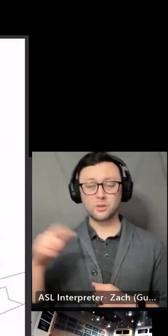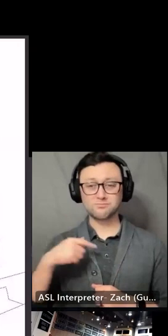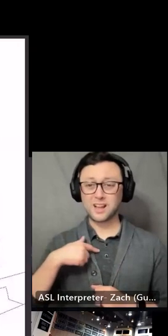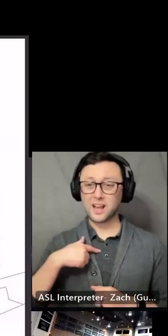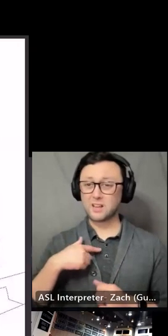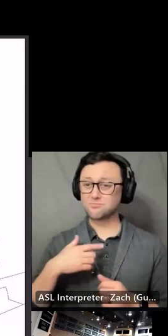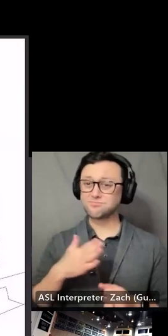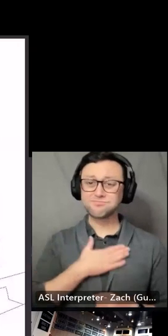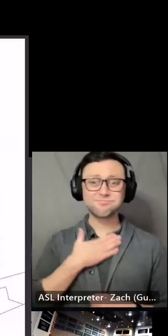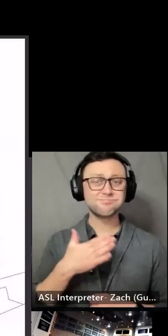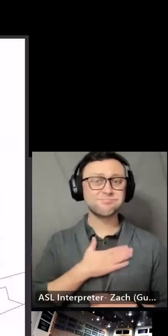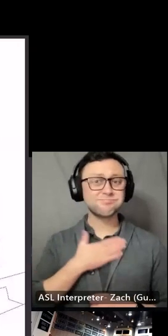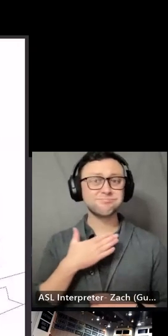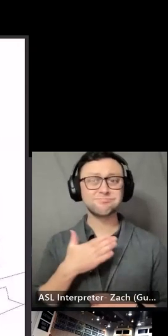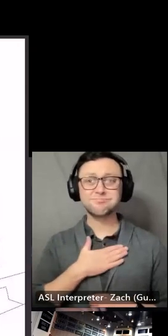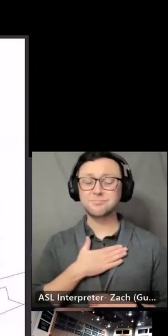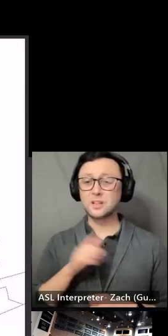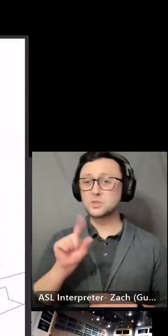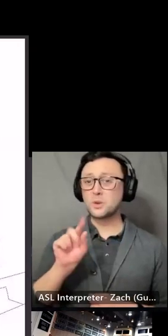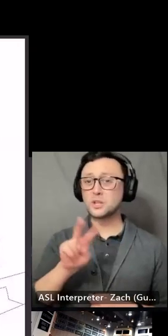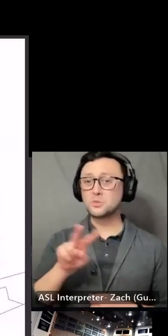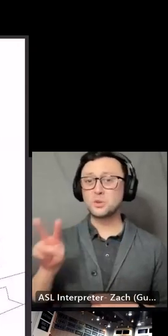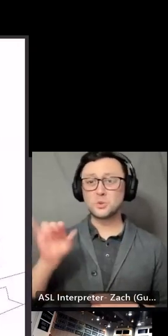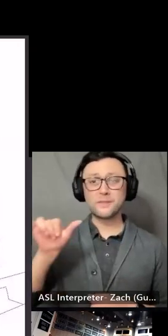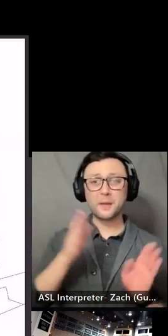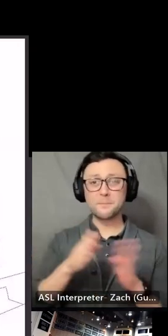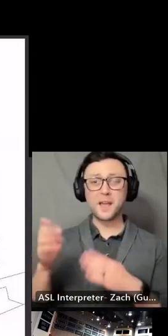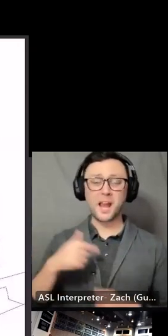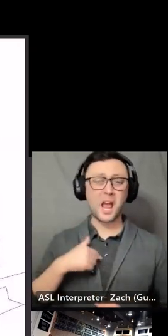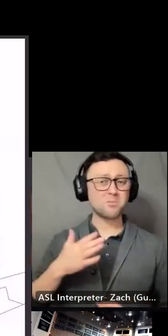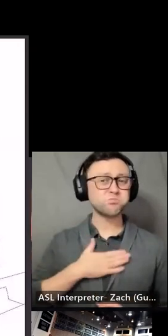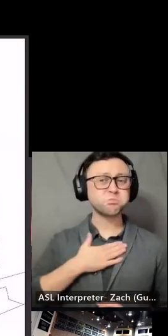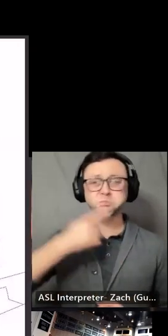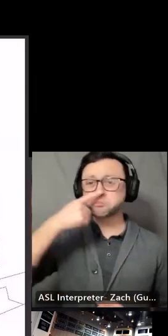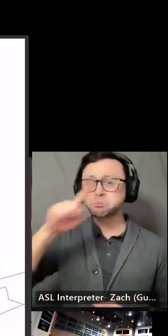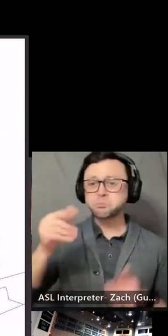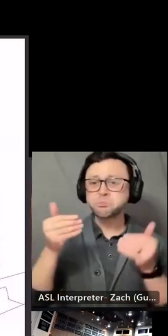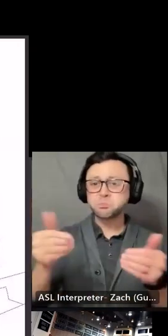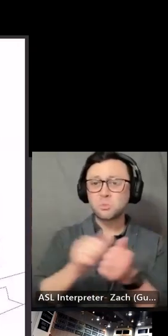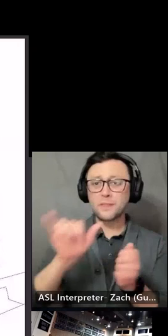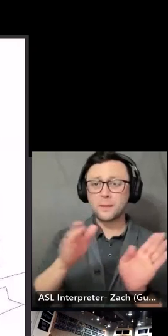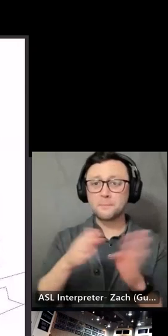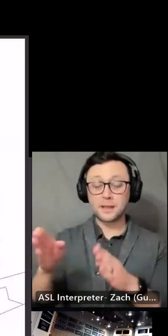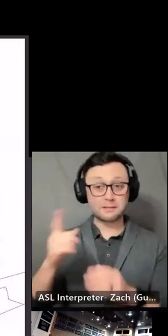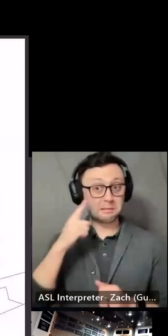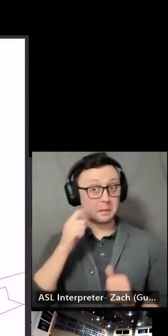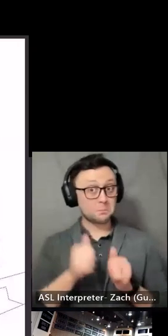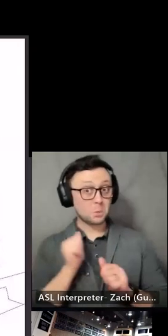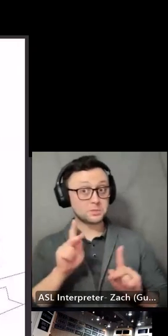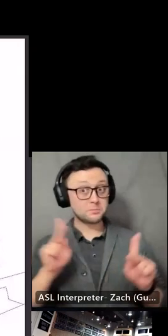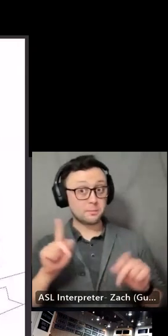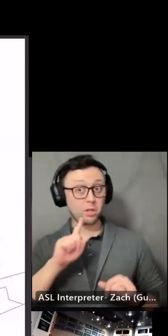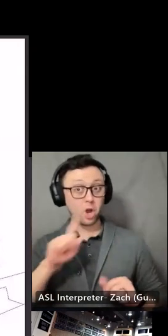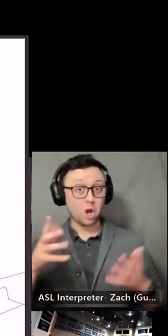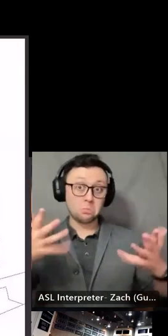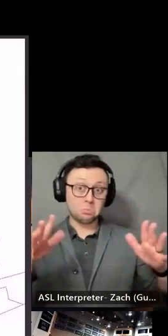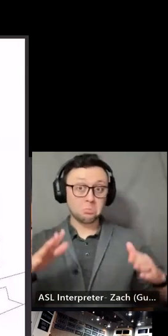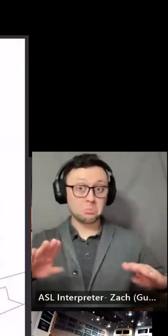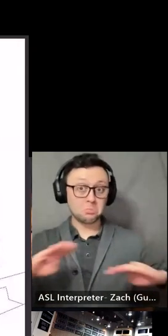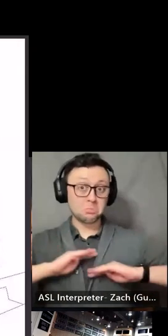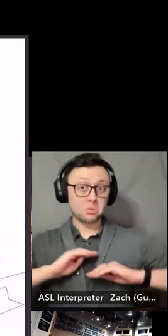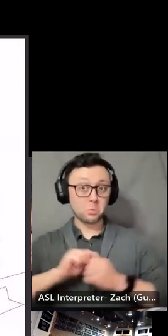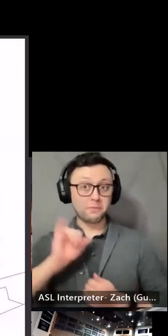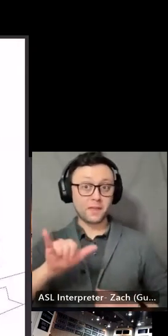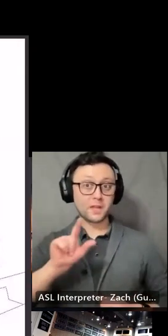happy. I was pretty happy with the 2022 plan. And I think most of us in this room are pretty happy with the 2022